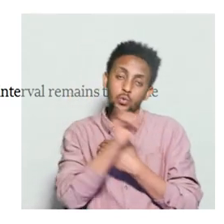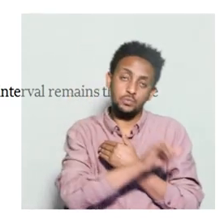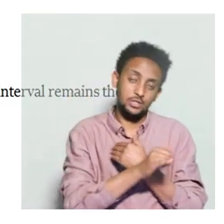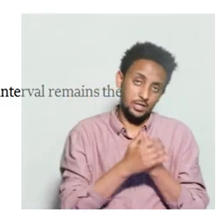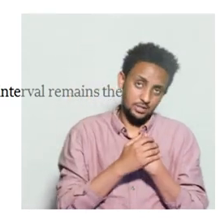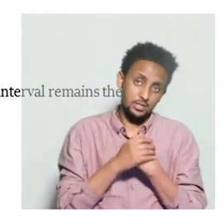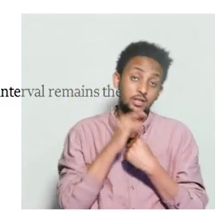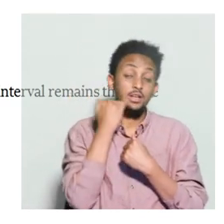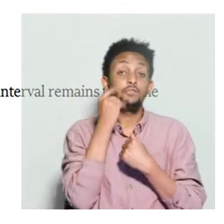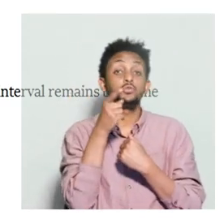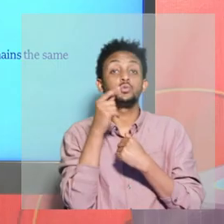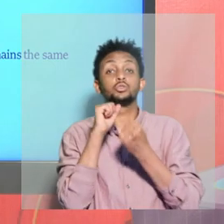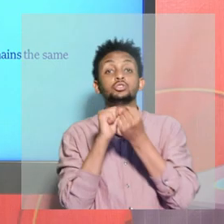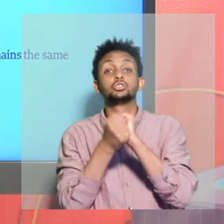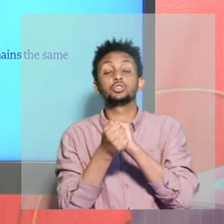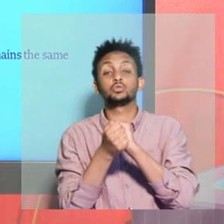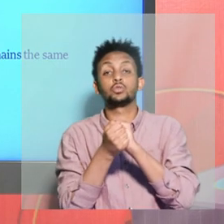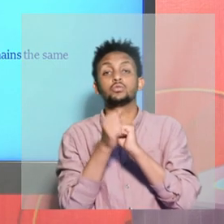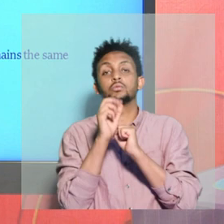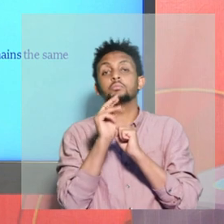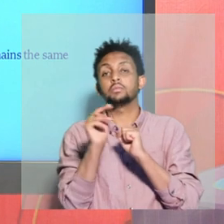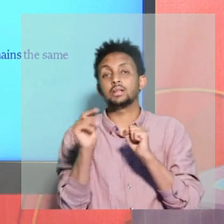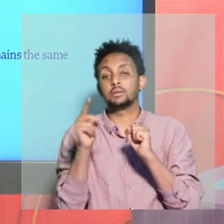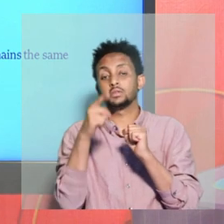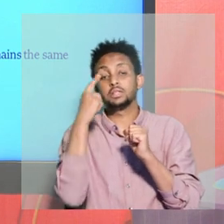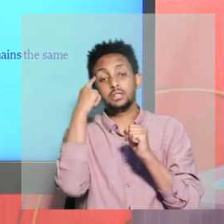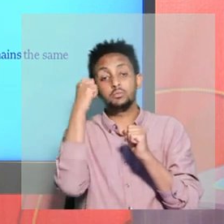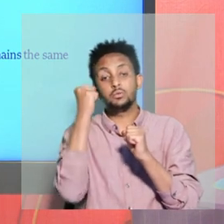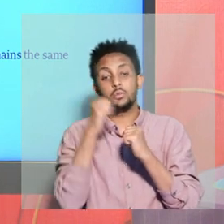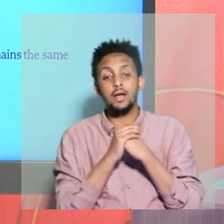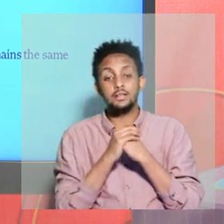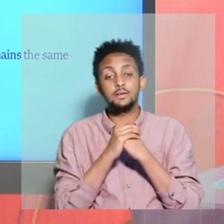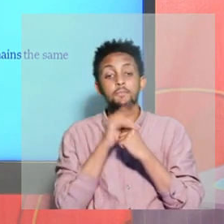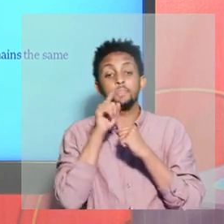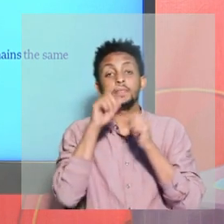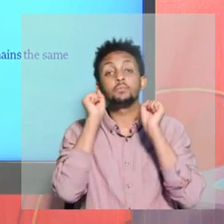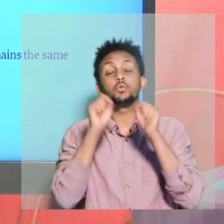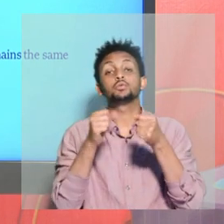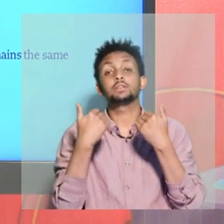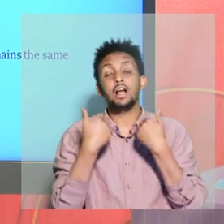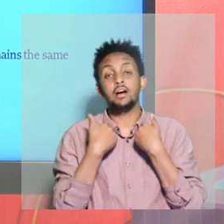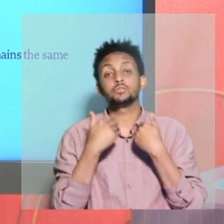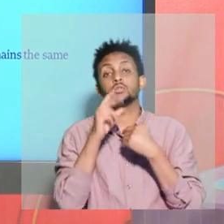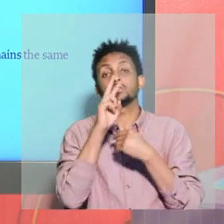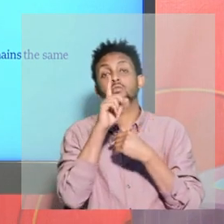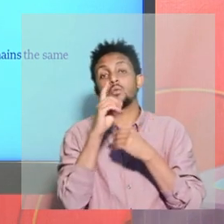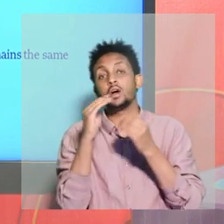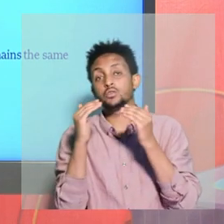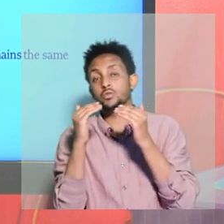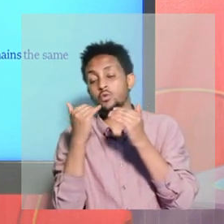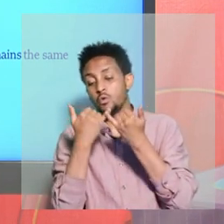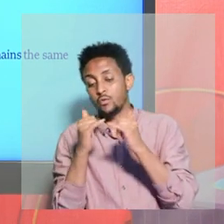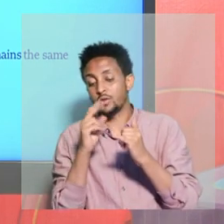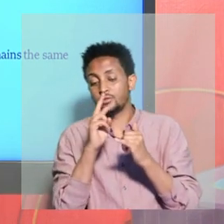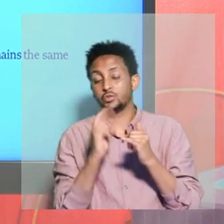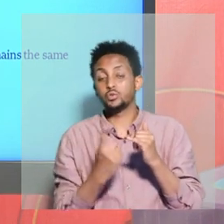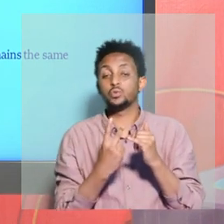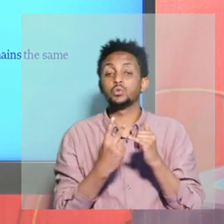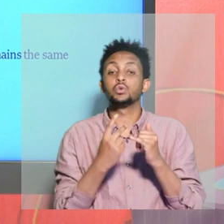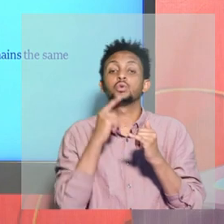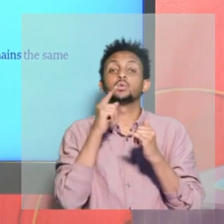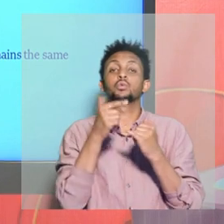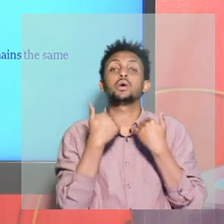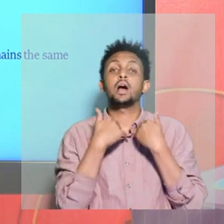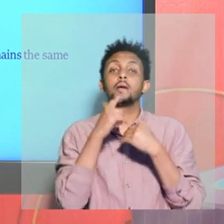constant, even though there is a change of medium. So keep this in your mind. It's possible to have V1 over V2 instead of V1 over